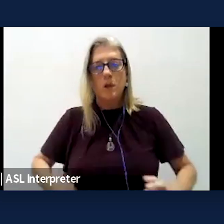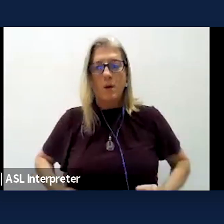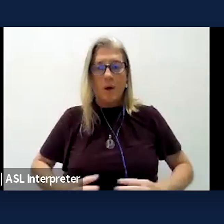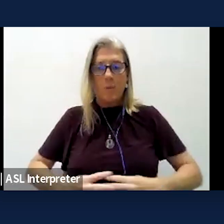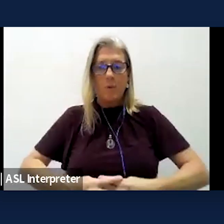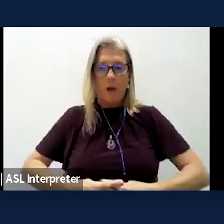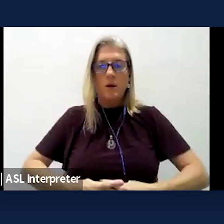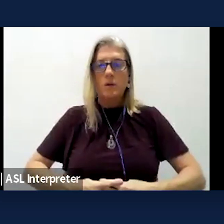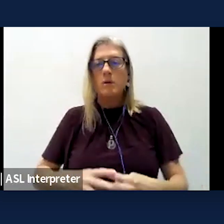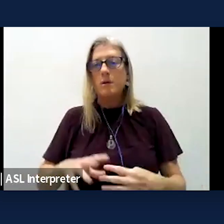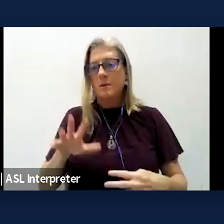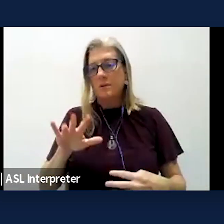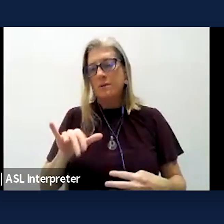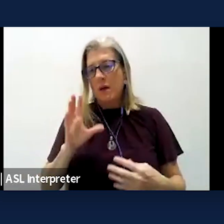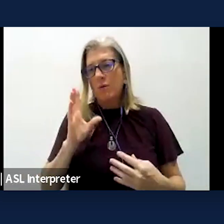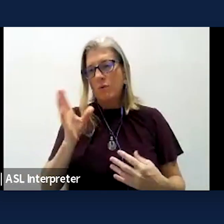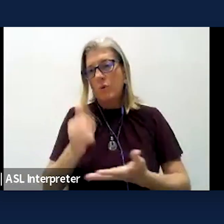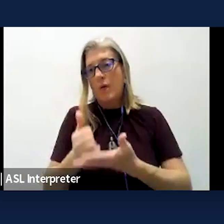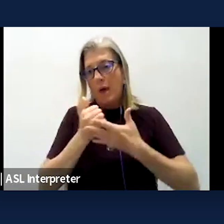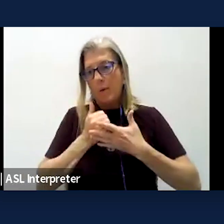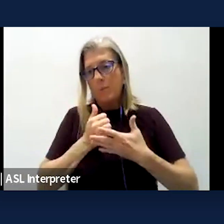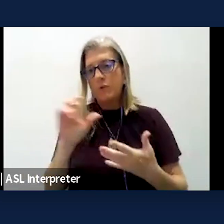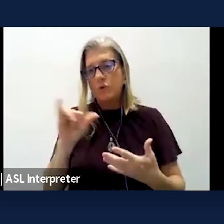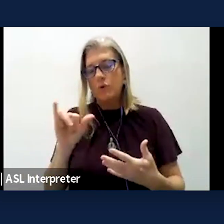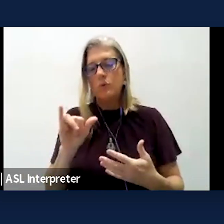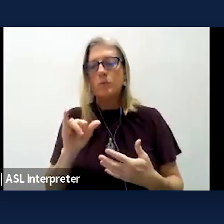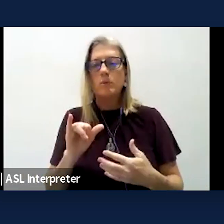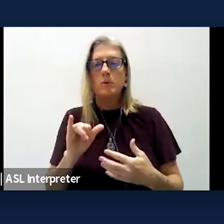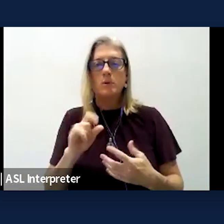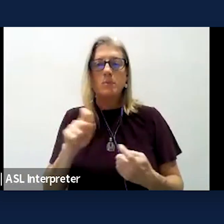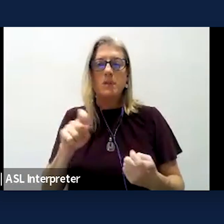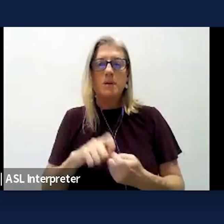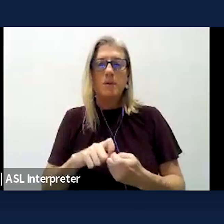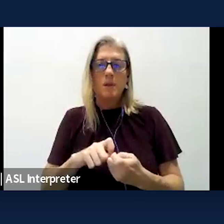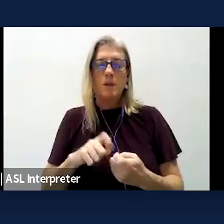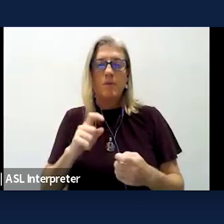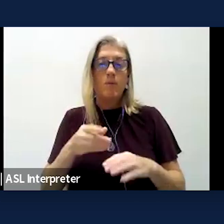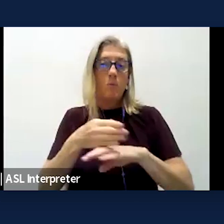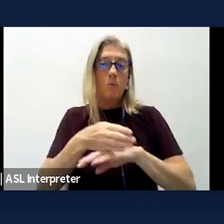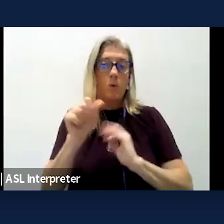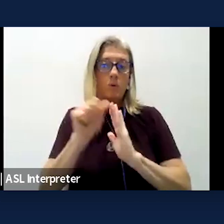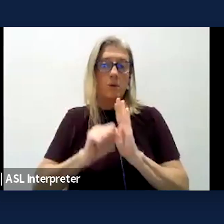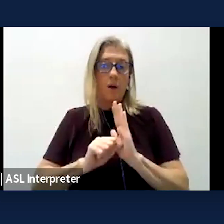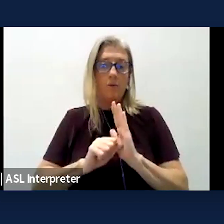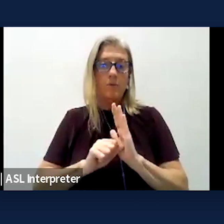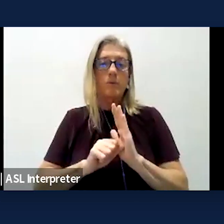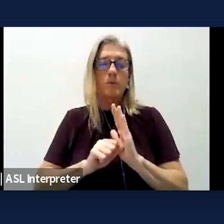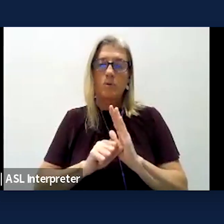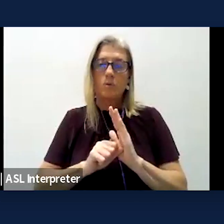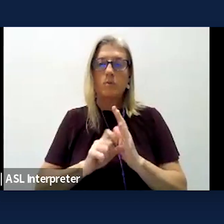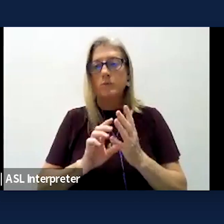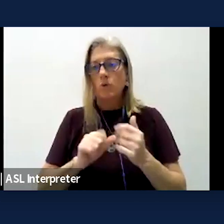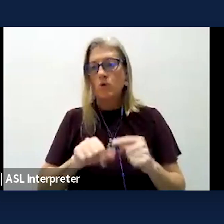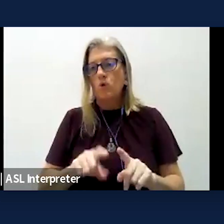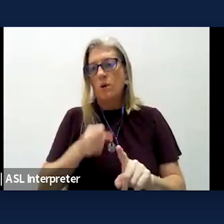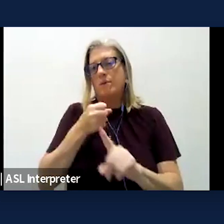and things like that is going to be helpful for sure, particularly post-operative. In the acute phase